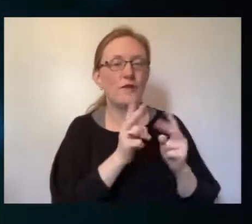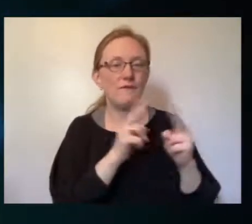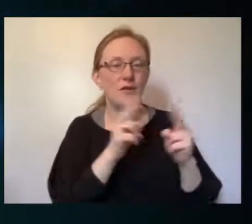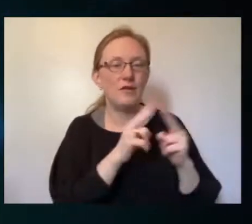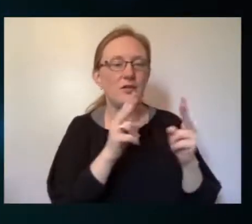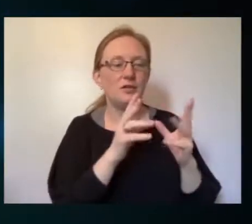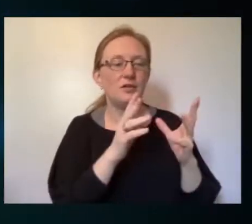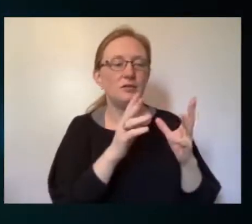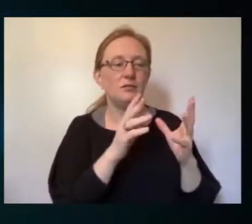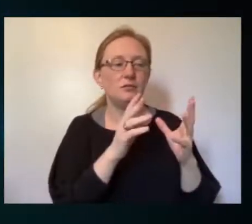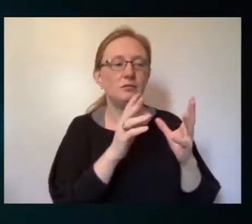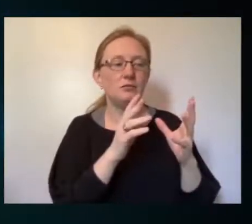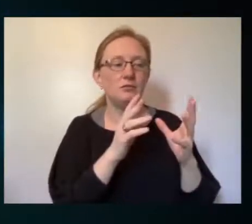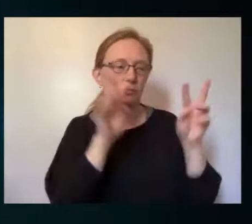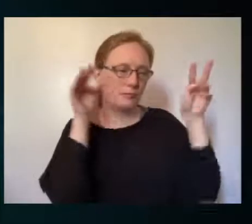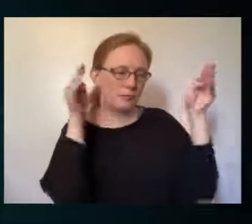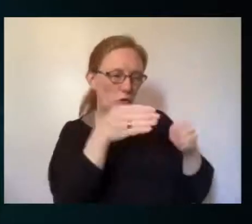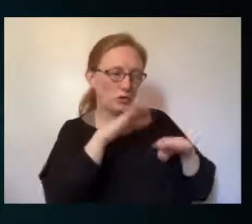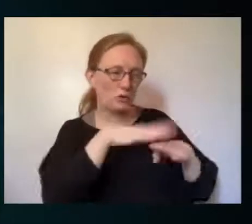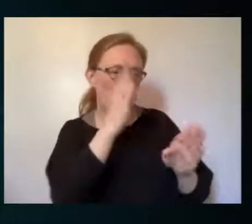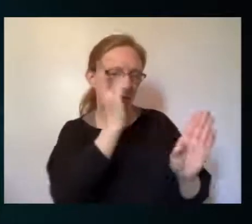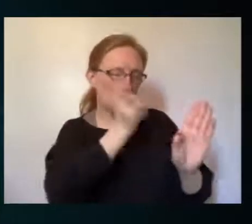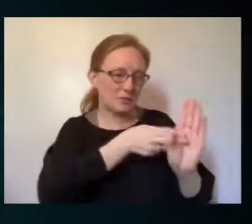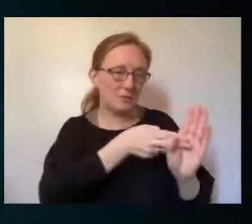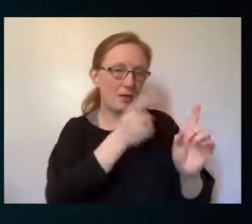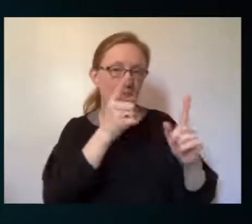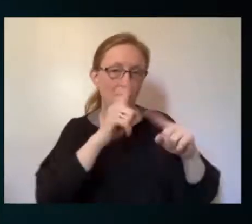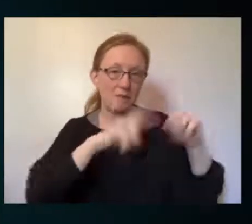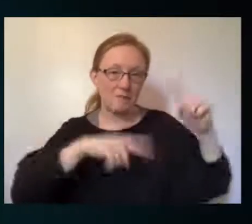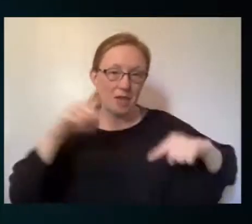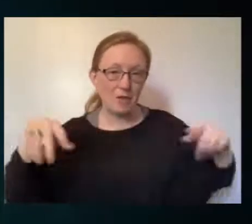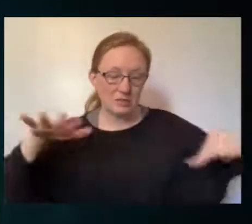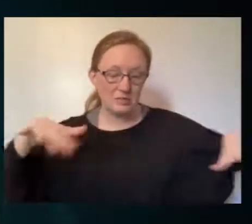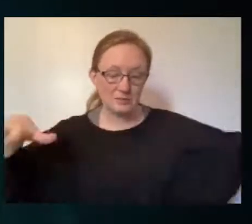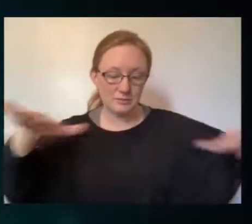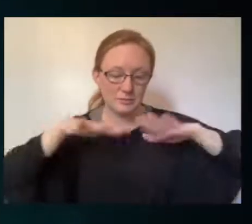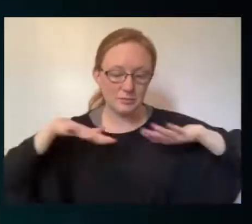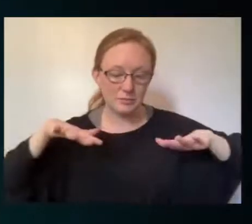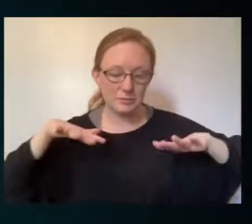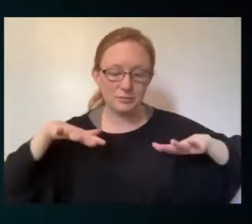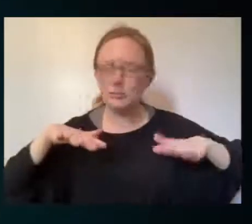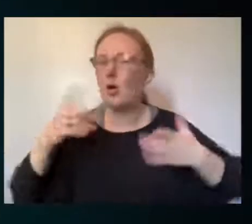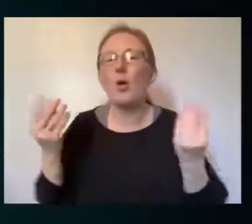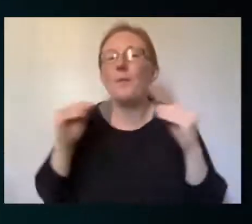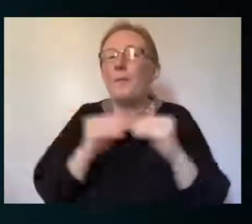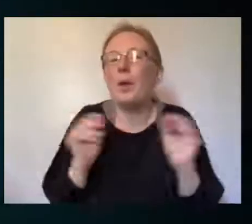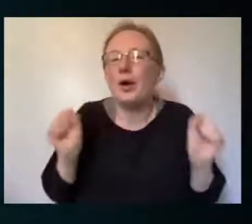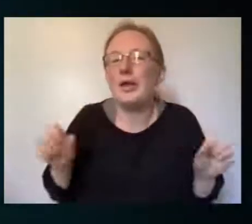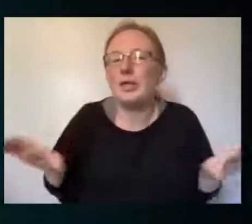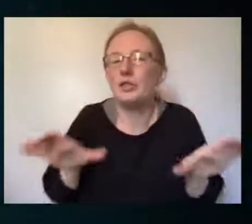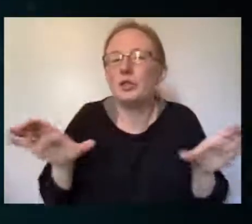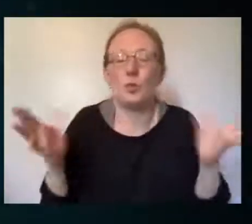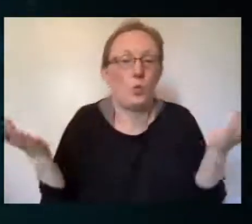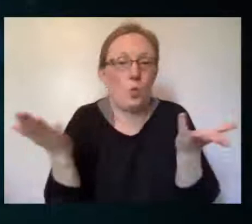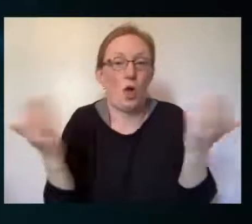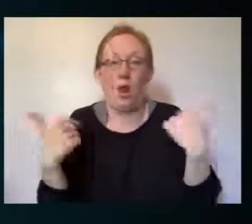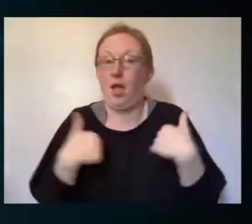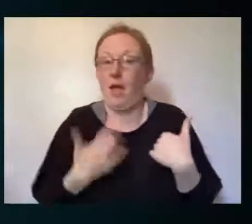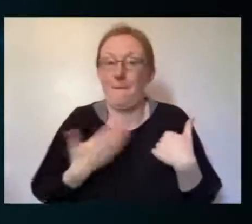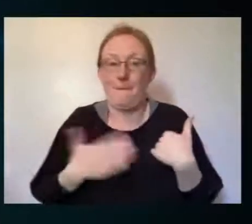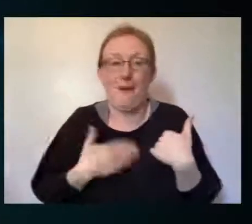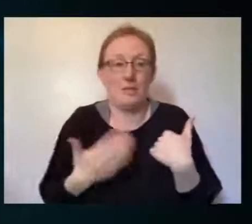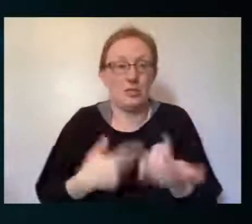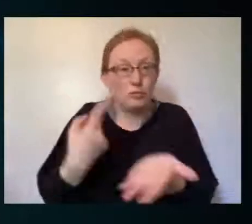encouraging participation from all corners. I'm just wondering what more we can do, and I'm happy to contribute to that, whether